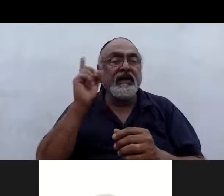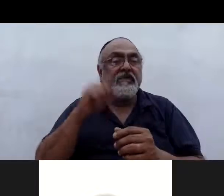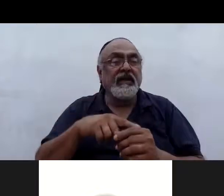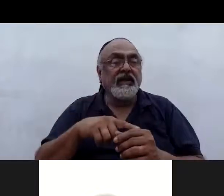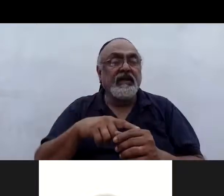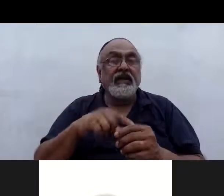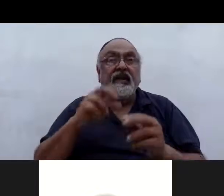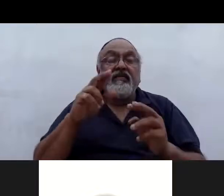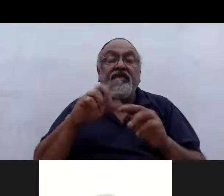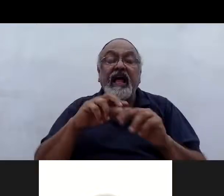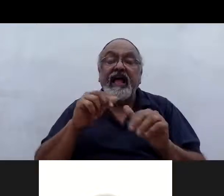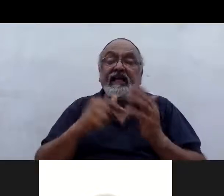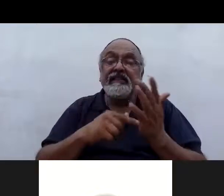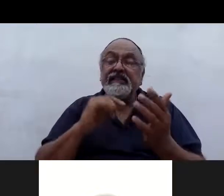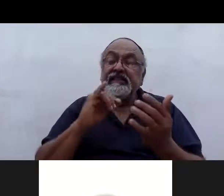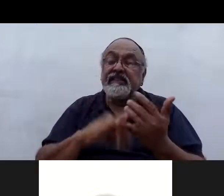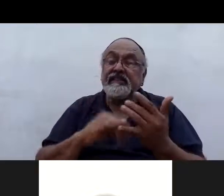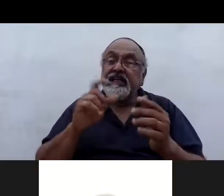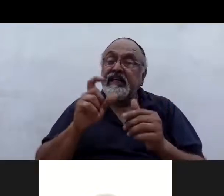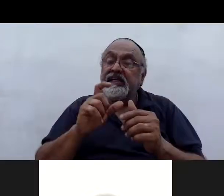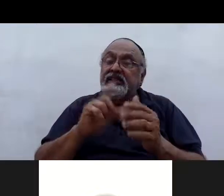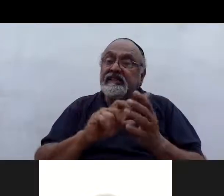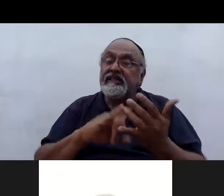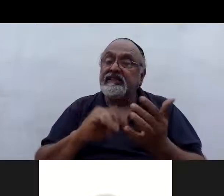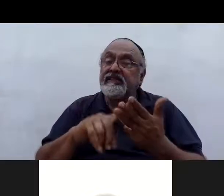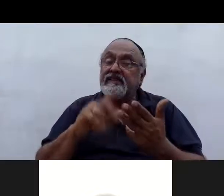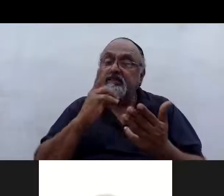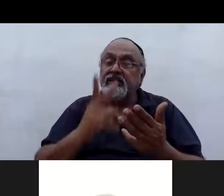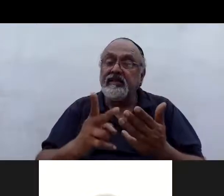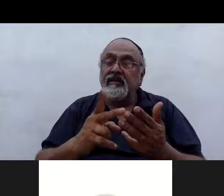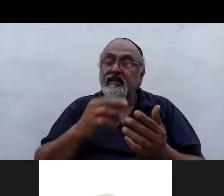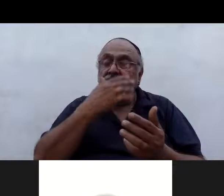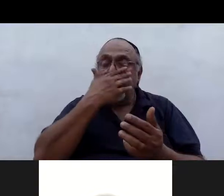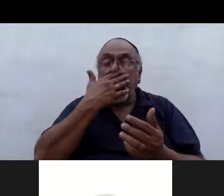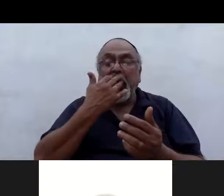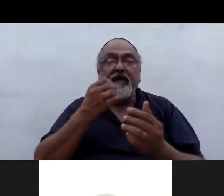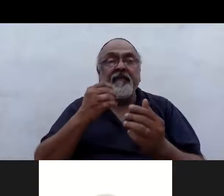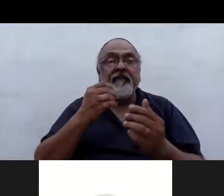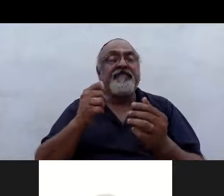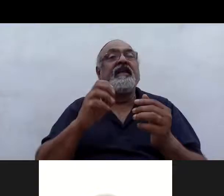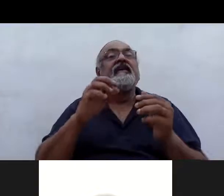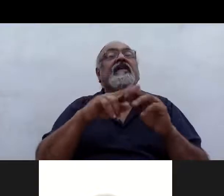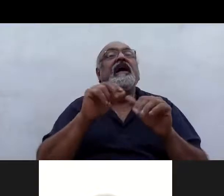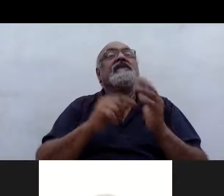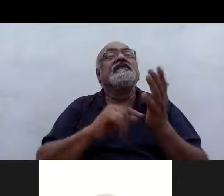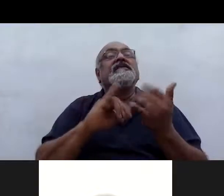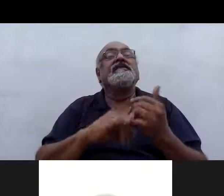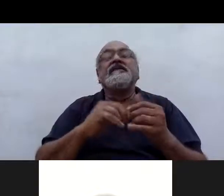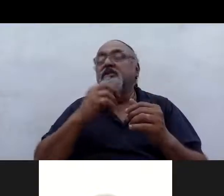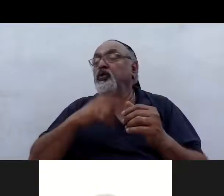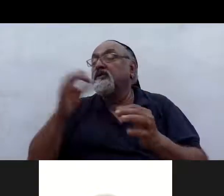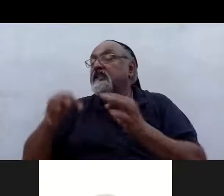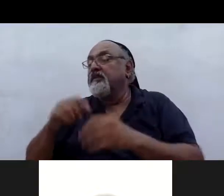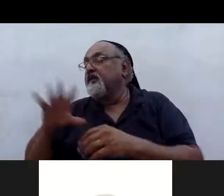facts of the case are given in the first 2 to 3 pages of the judgment. We used to go to first 2 to 3 pages of the judgment and just take the facts.